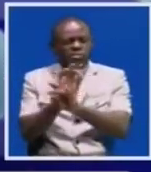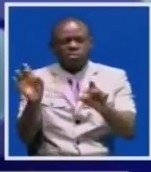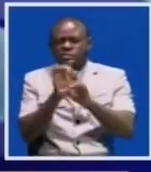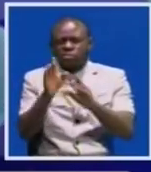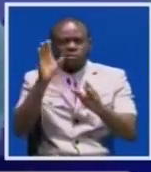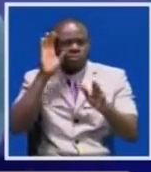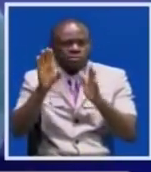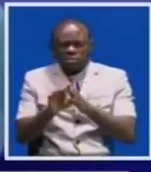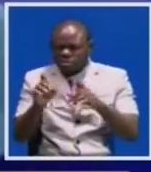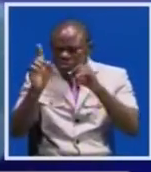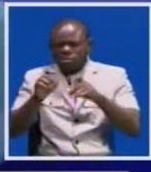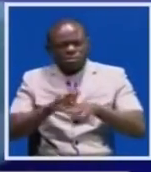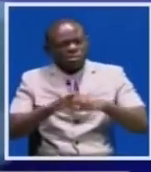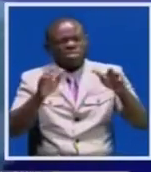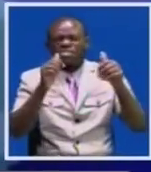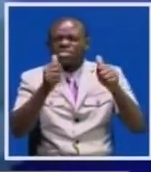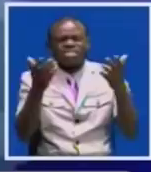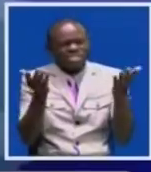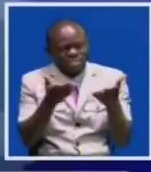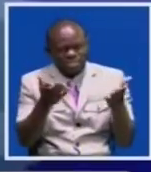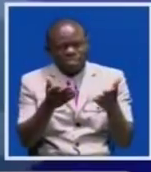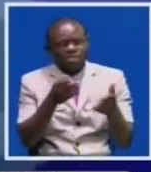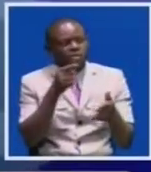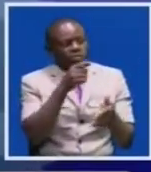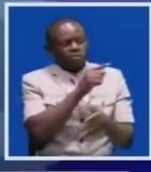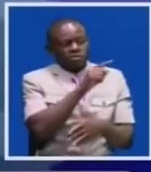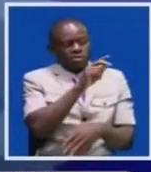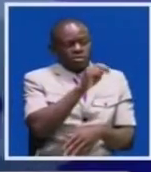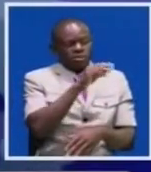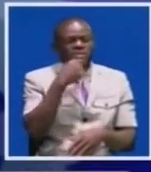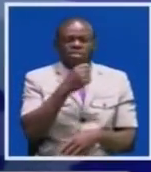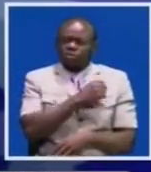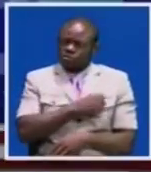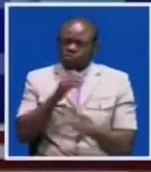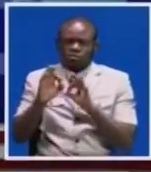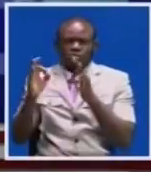Mukoka's family as they go through this difficult situation.